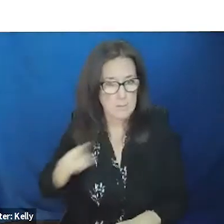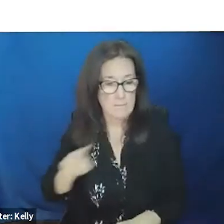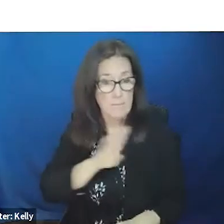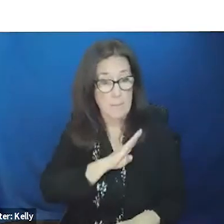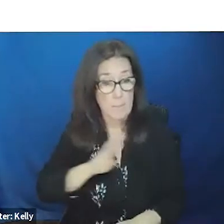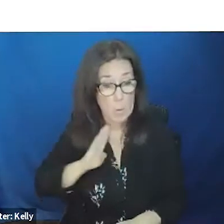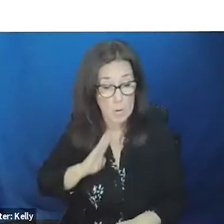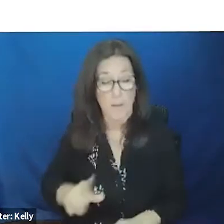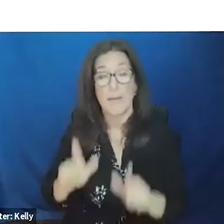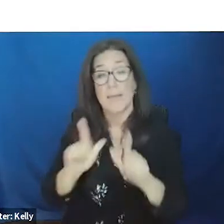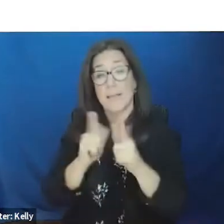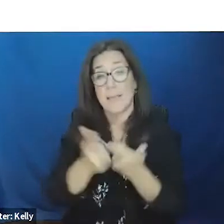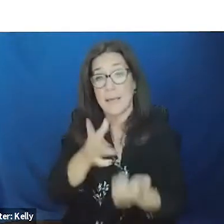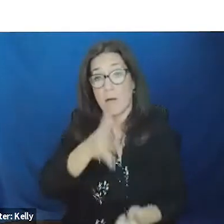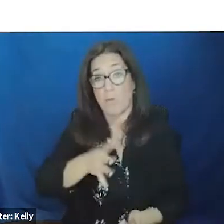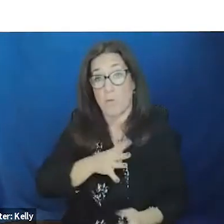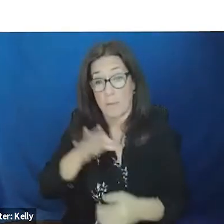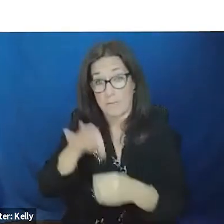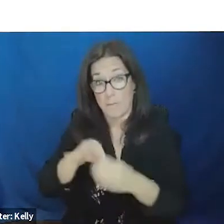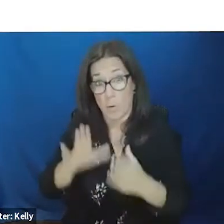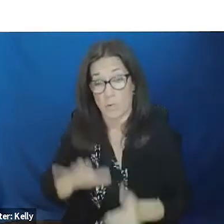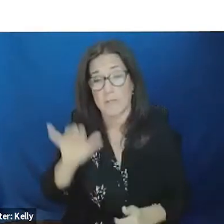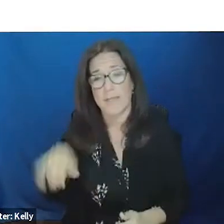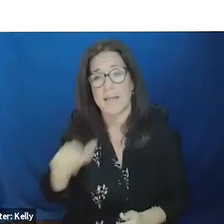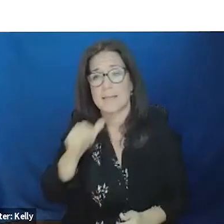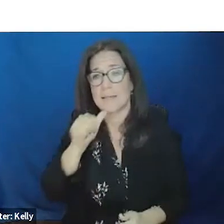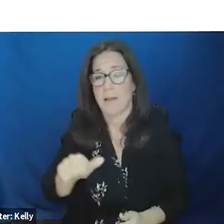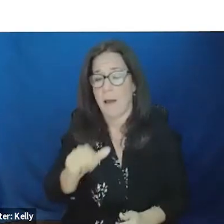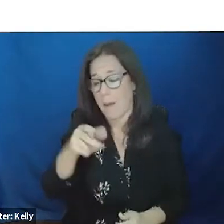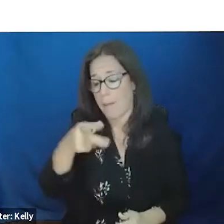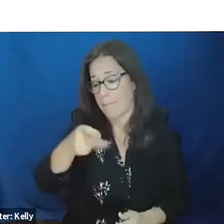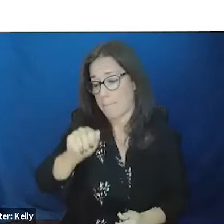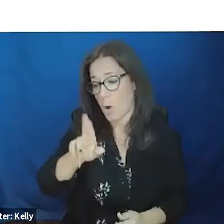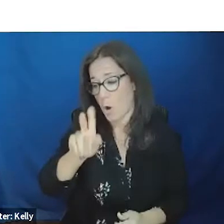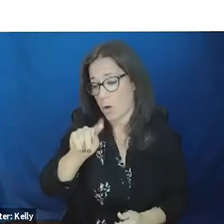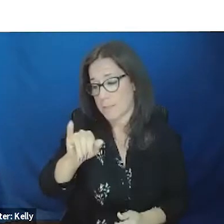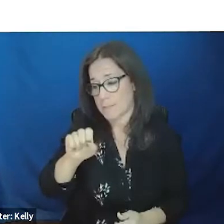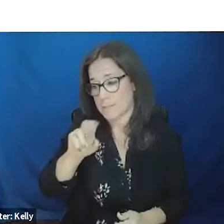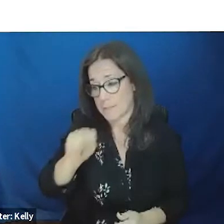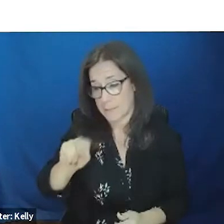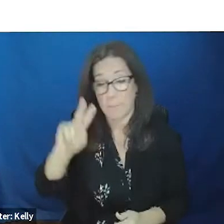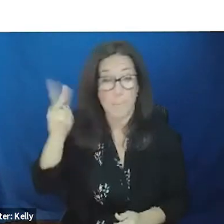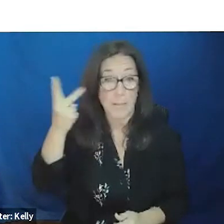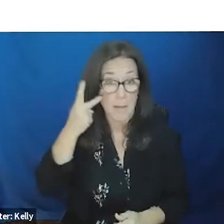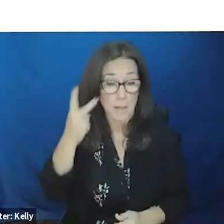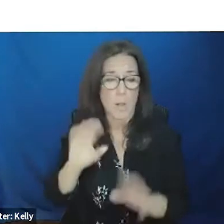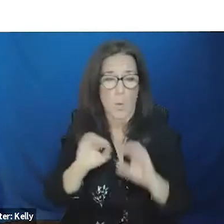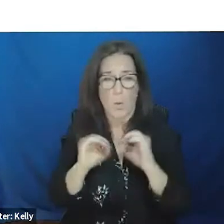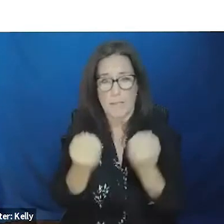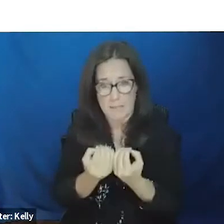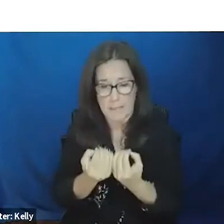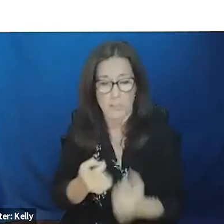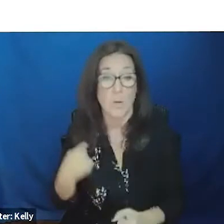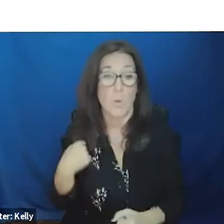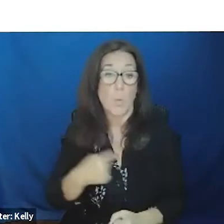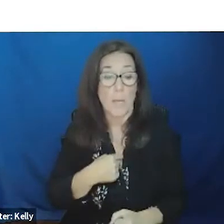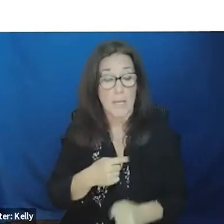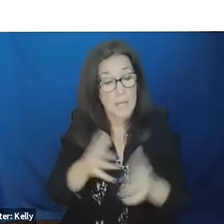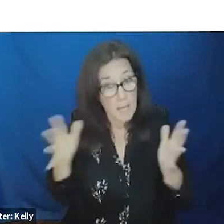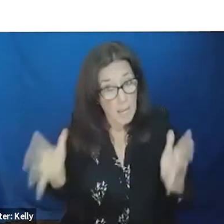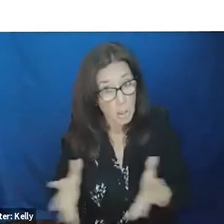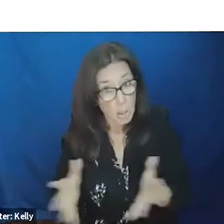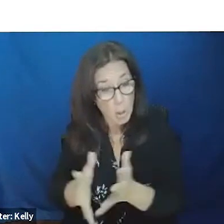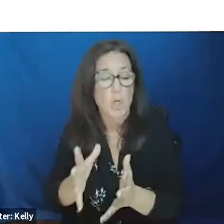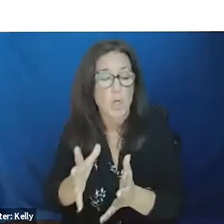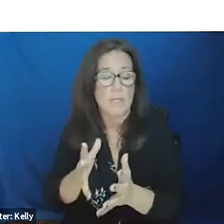Santa Barbara is a nonpartisan political organization. We encourage informed and active